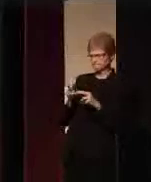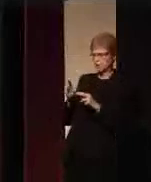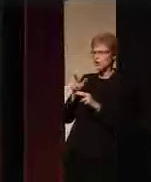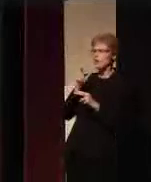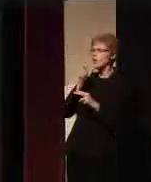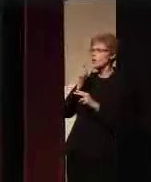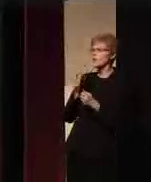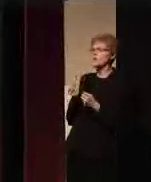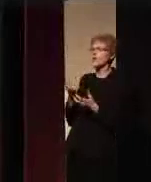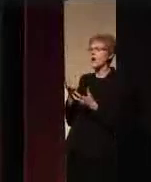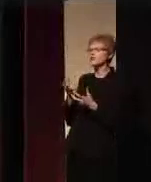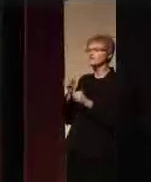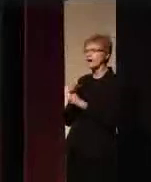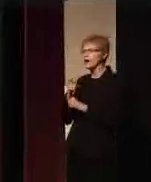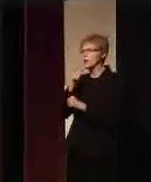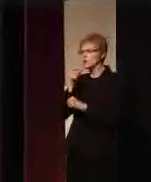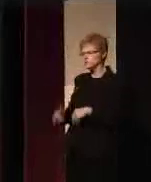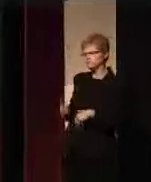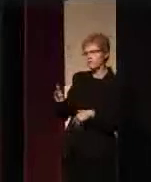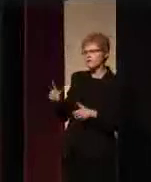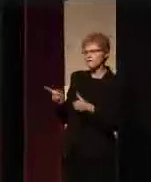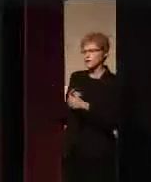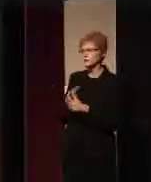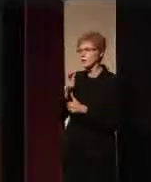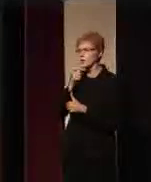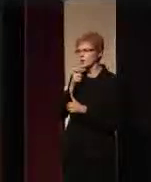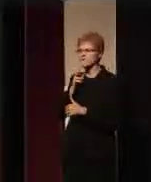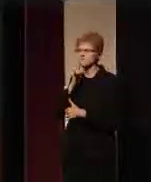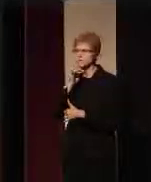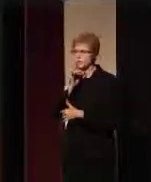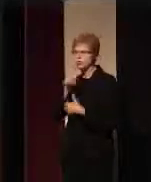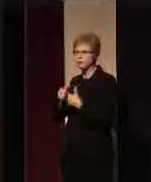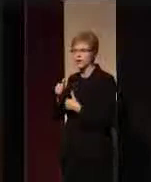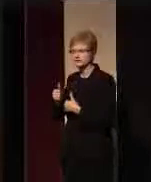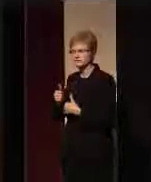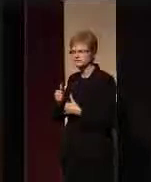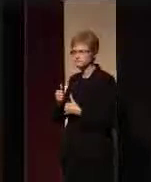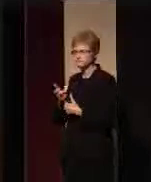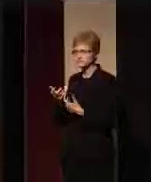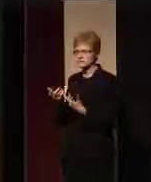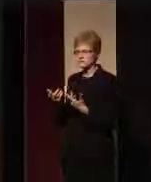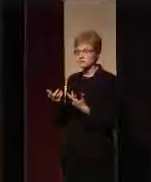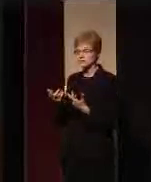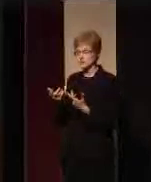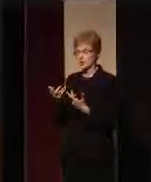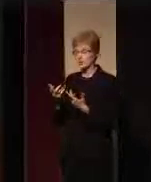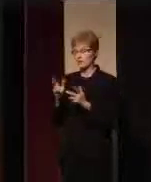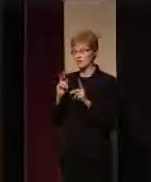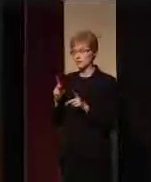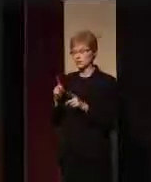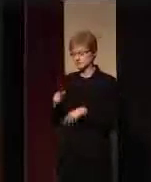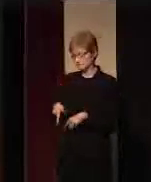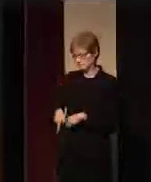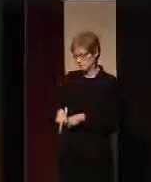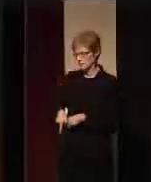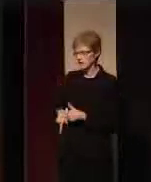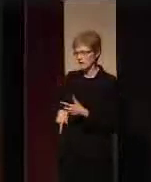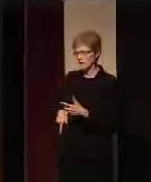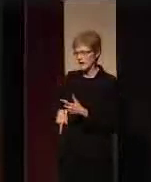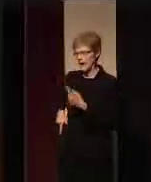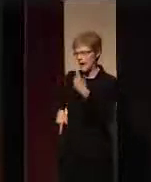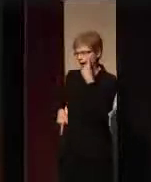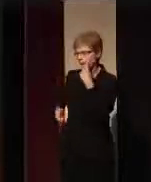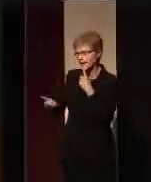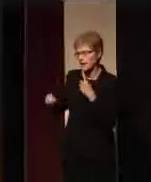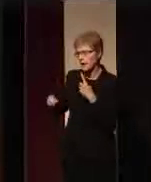who pulled a weapon first, who verbally threatened the other, whether a victim appeared to be reaching in his waistband for a gun, or was it